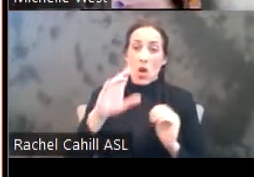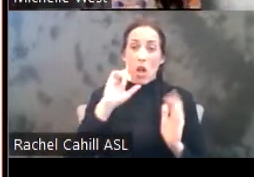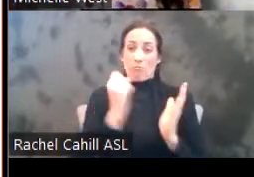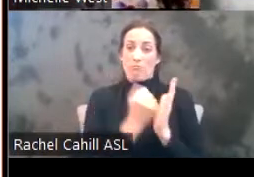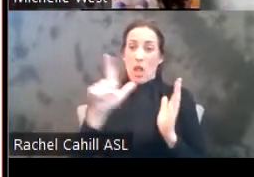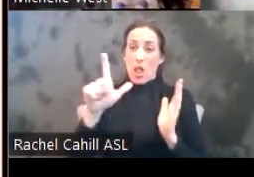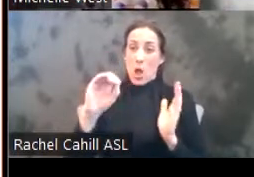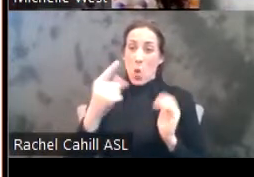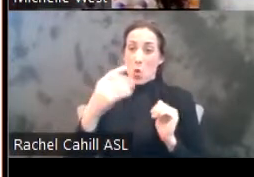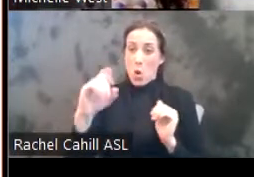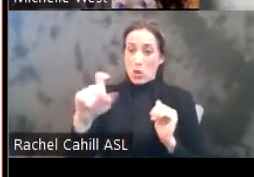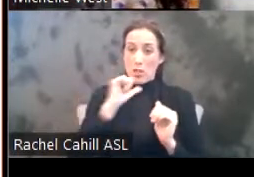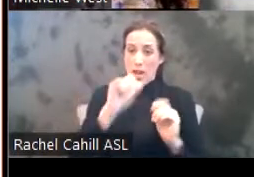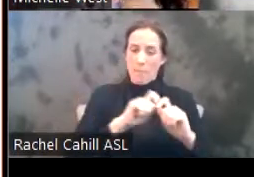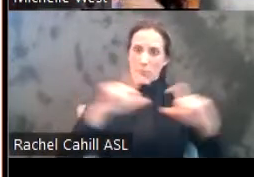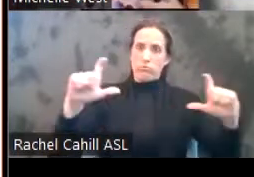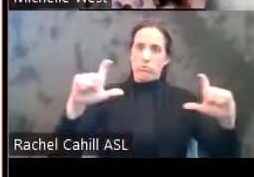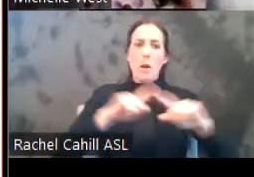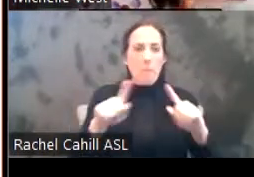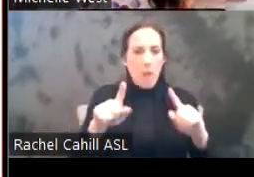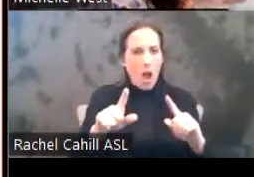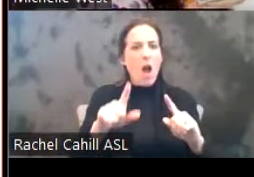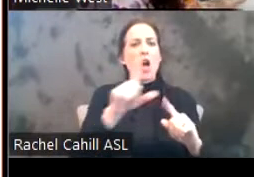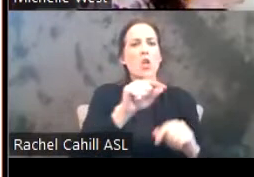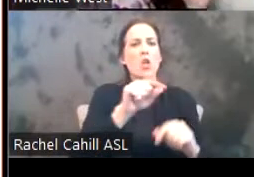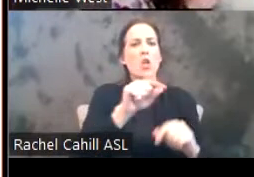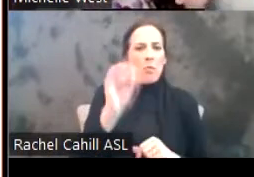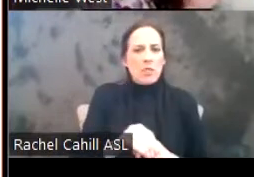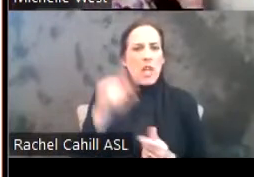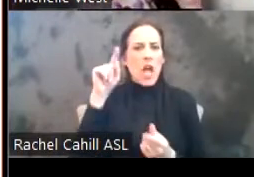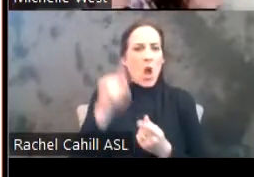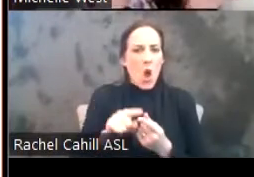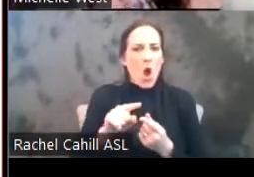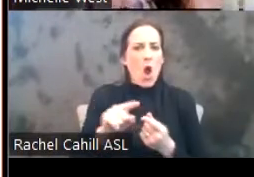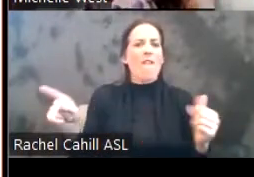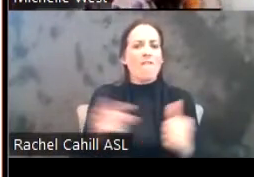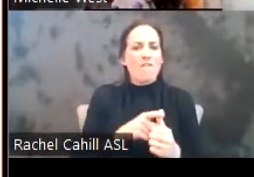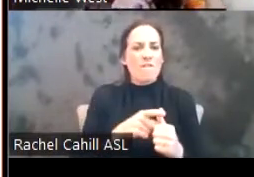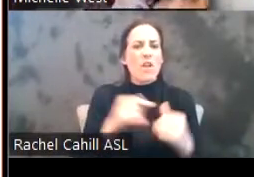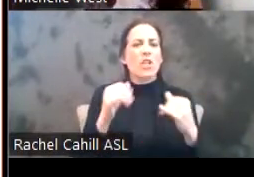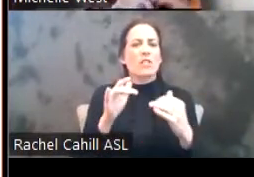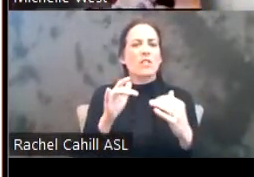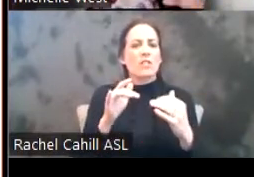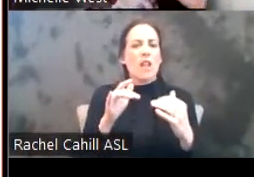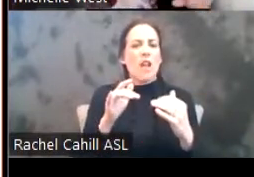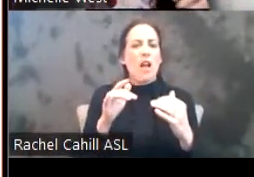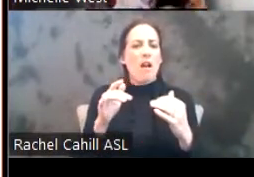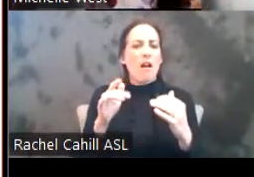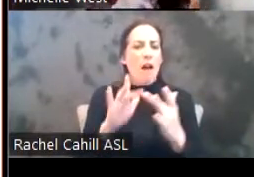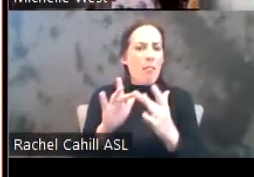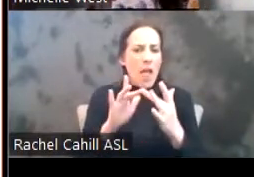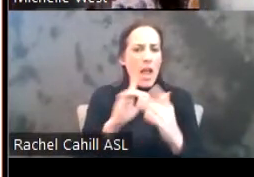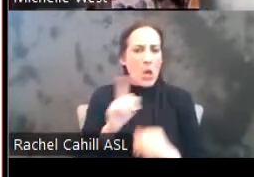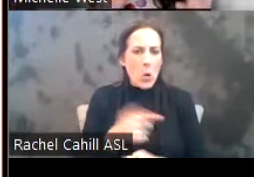says 20% off your first online order. And then it has words that mirror that call to action. Order online, we'll bring the groceries to